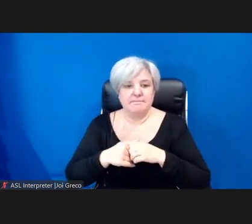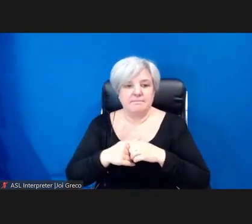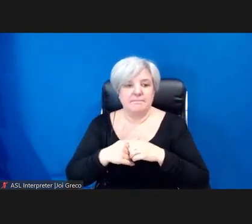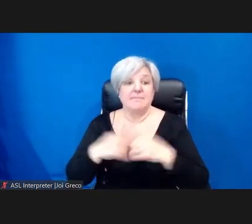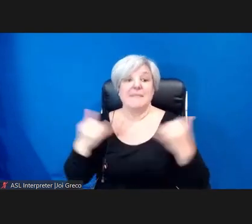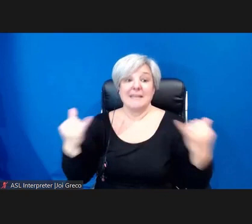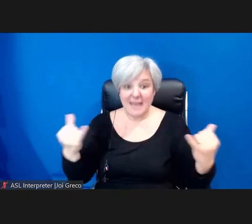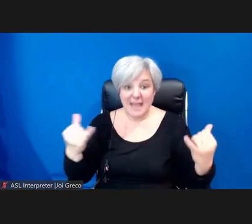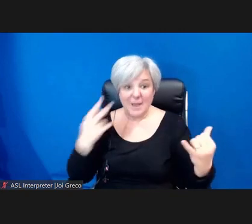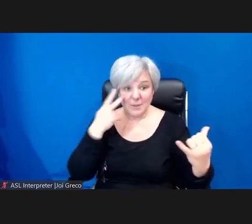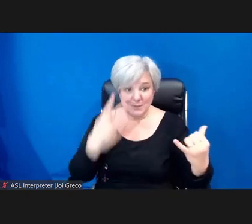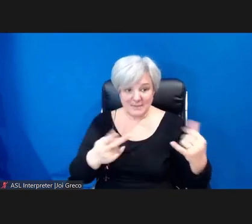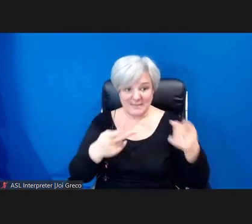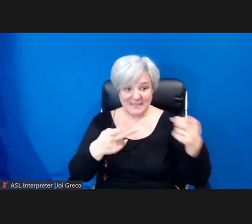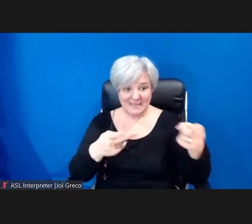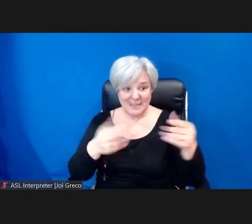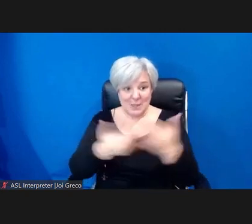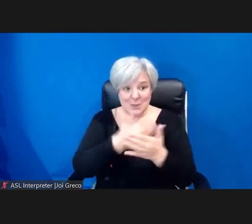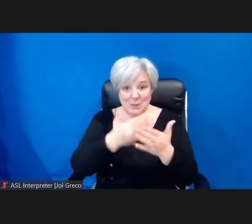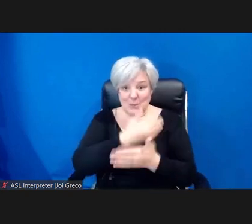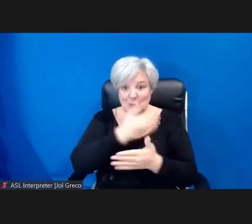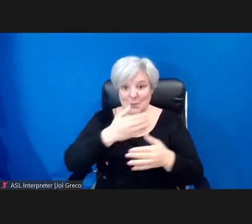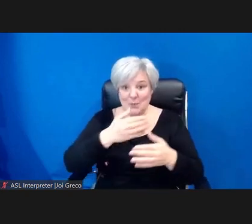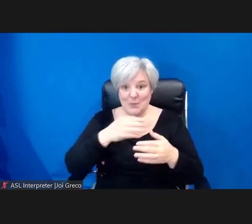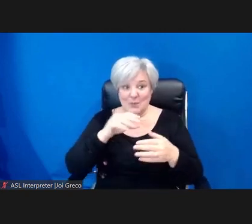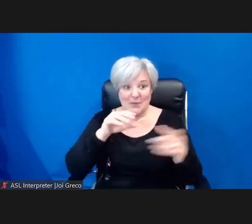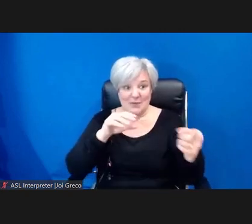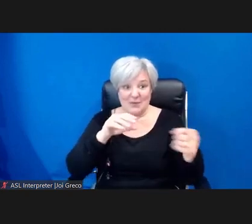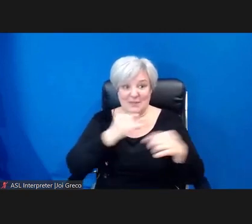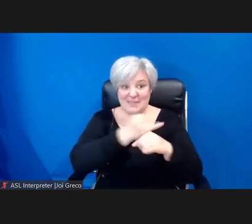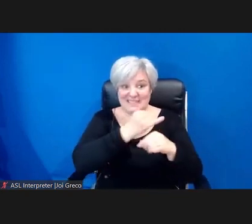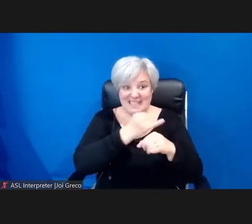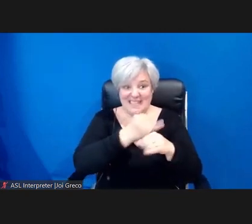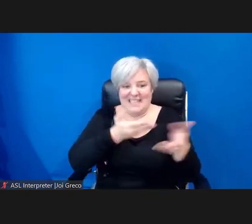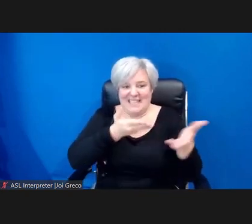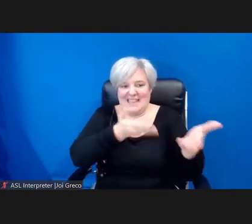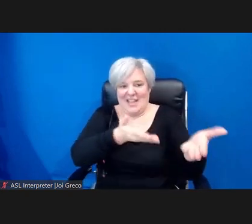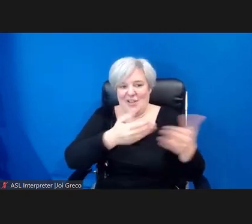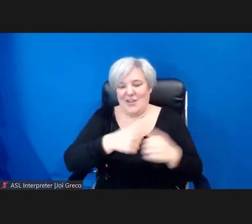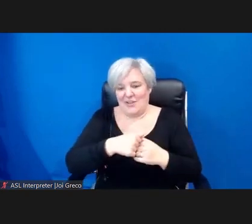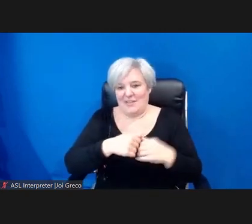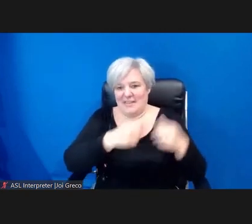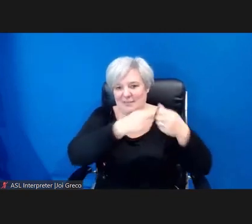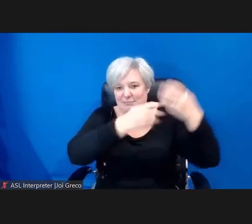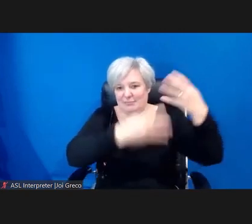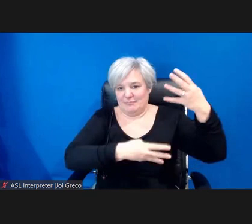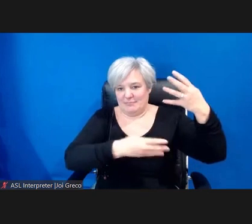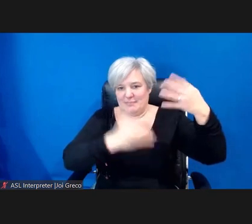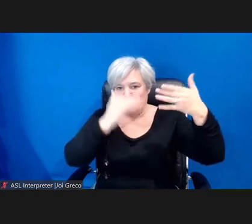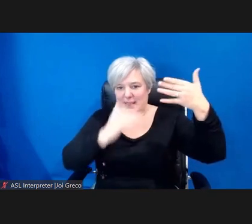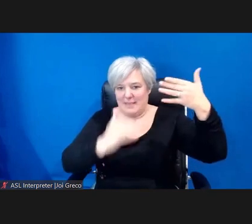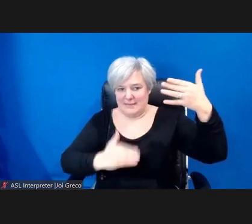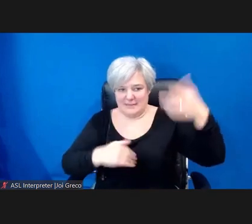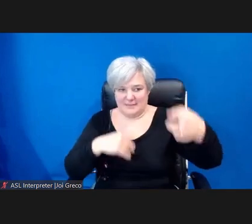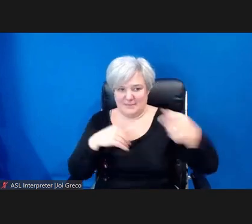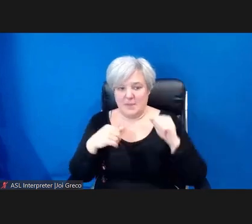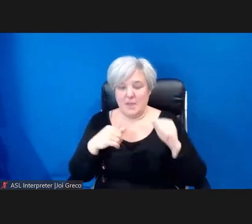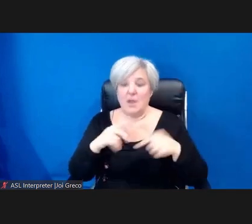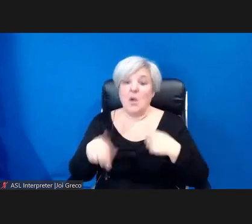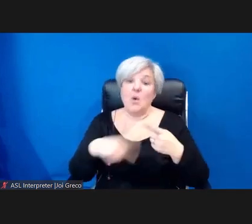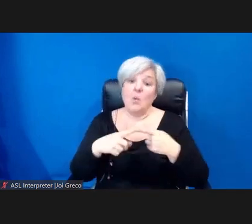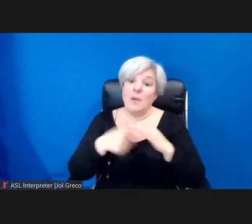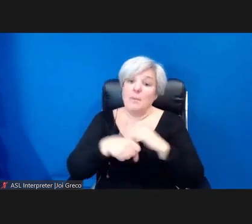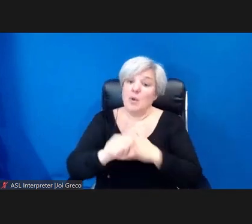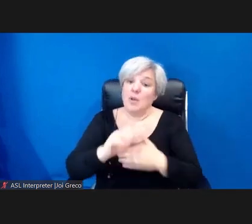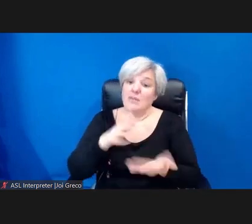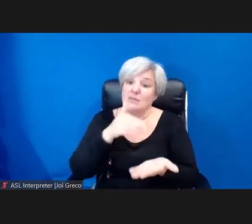Now you will see that this new facility is in My Facilities list. When the birth